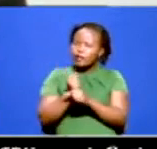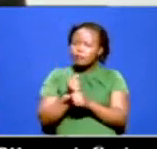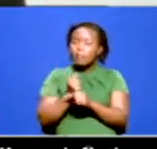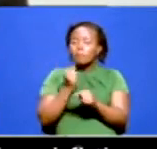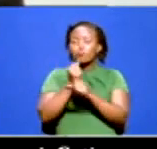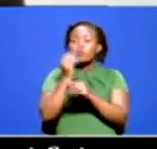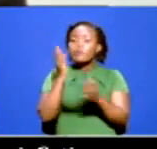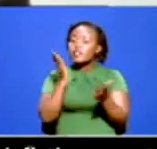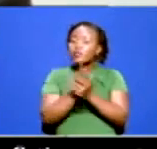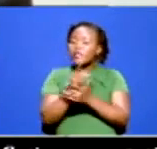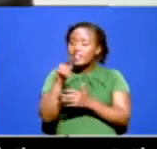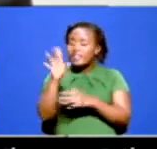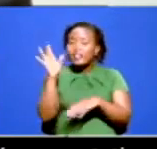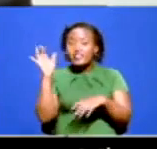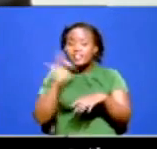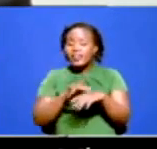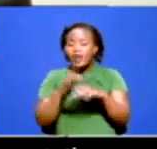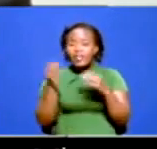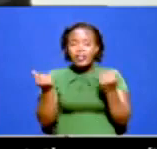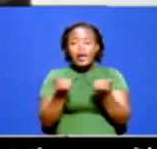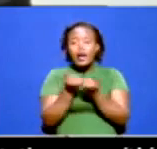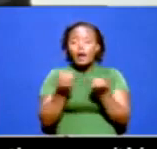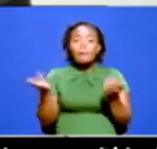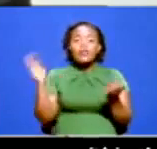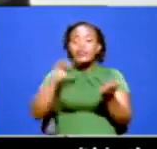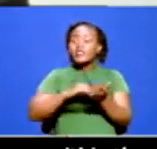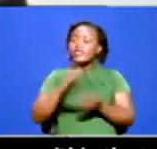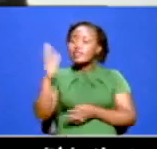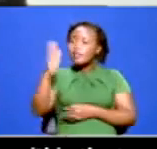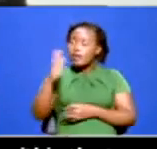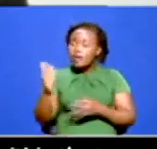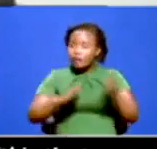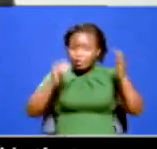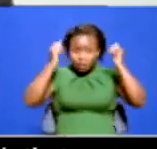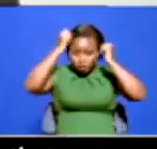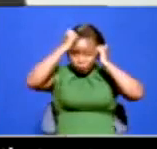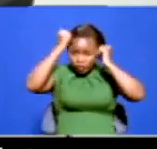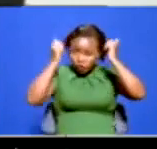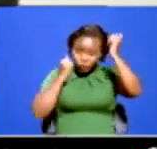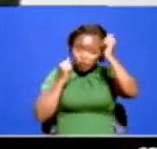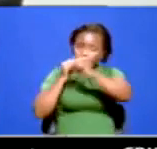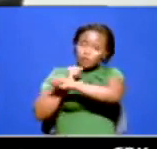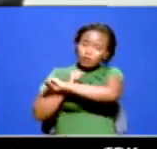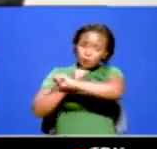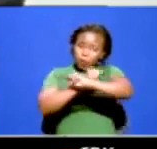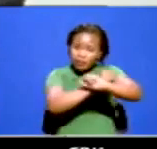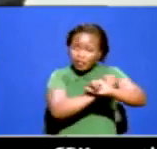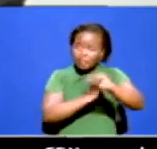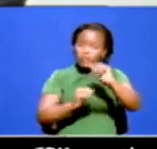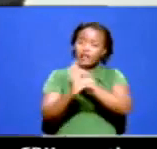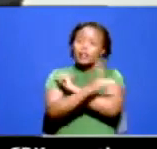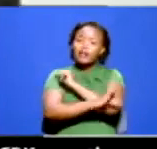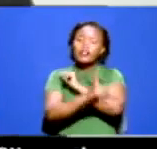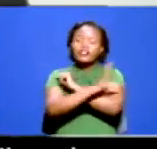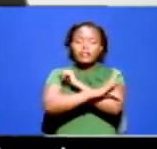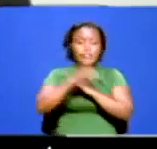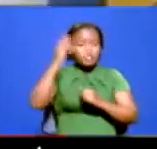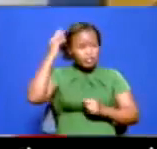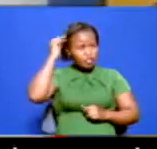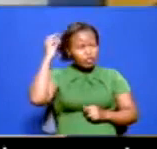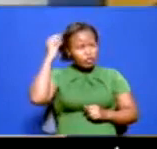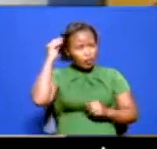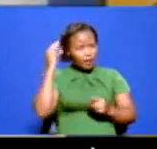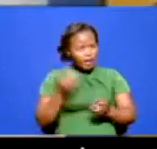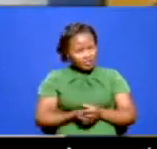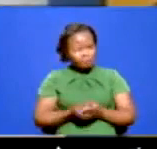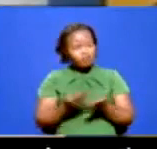attack doesn't happen ever again to the soldiers protecting this country inside Somalia? I think it's also a good